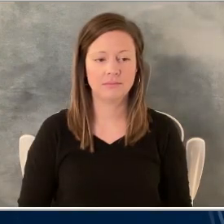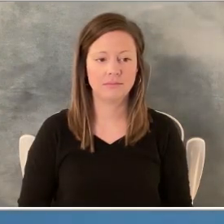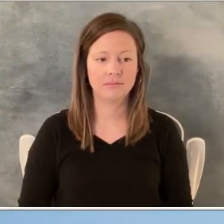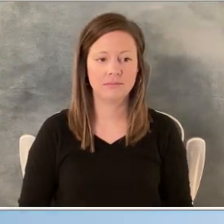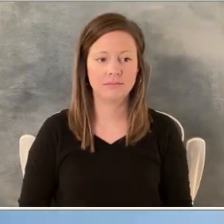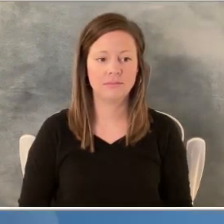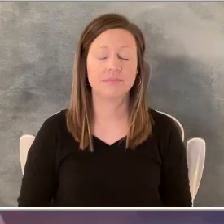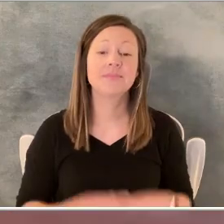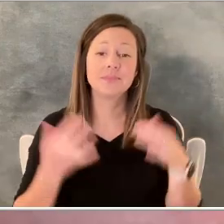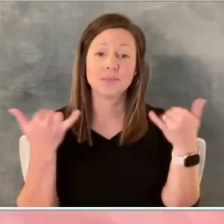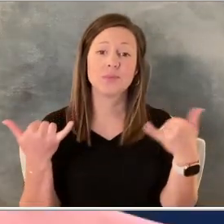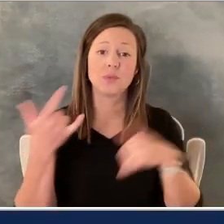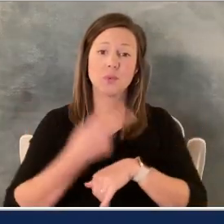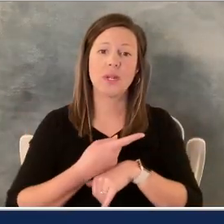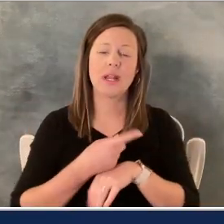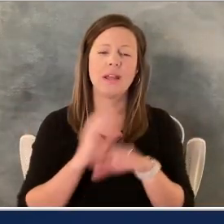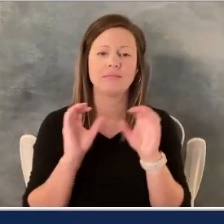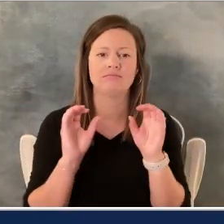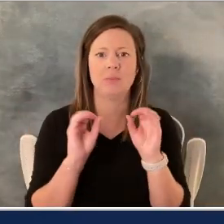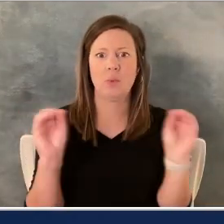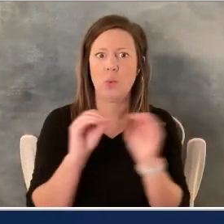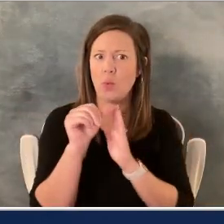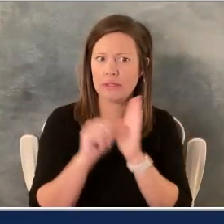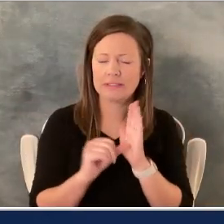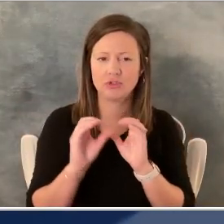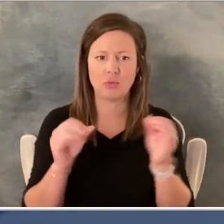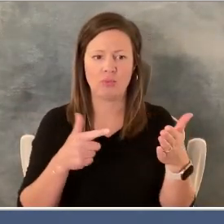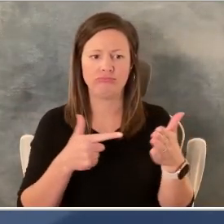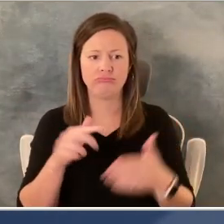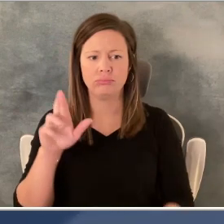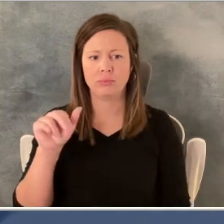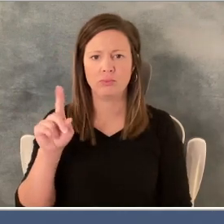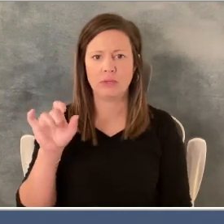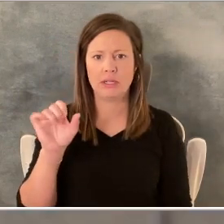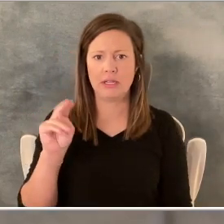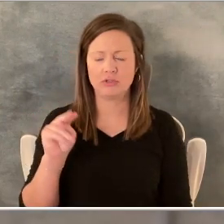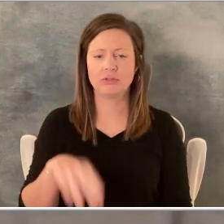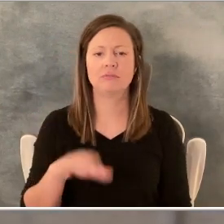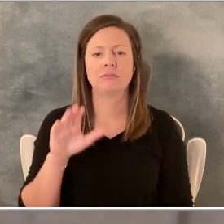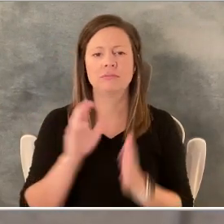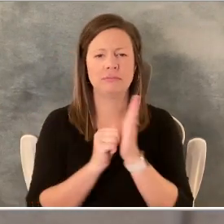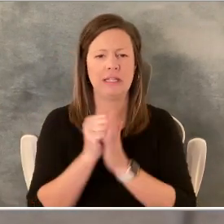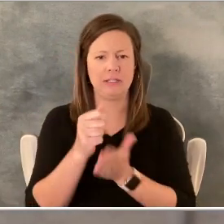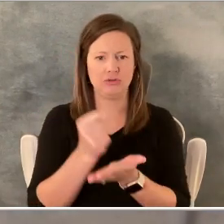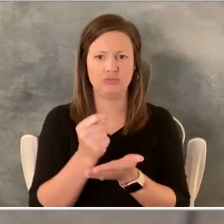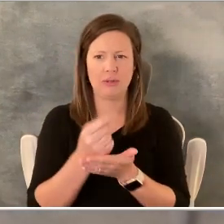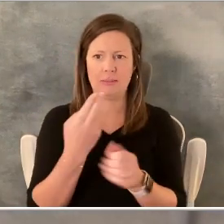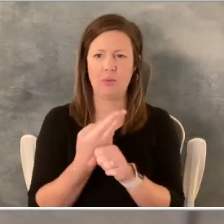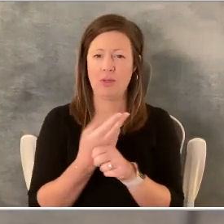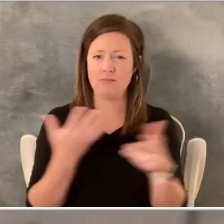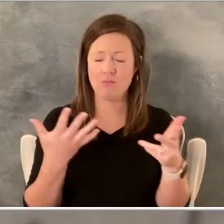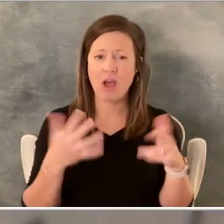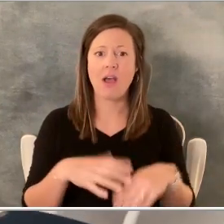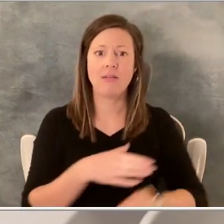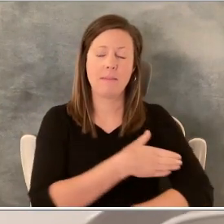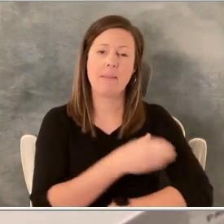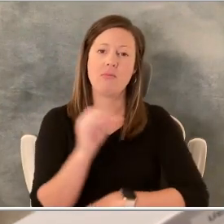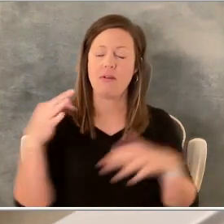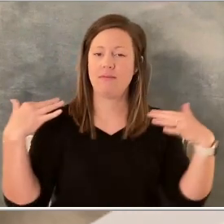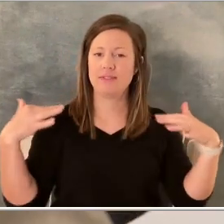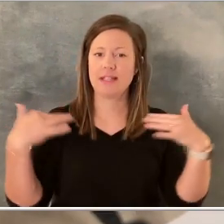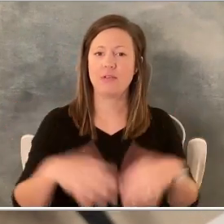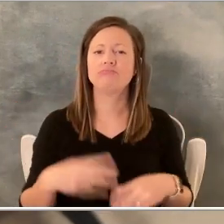Coming up today, no incision, no radiation, a cancer treatment using the power of sound. Find out who's eligible for this